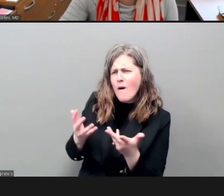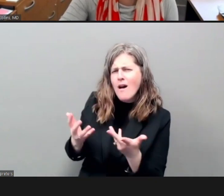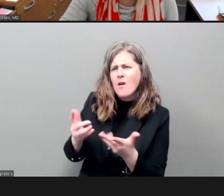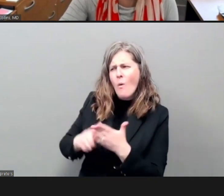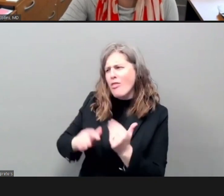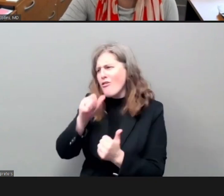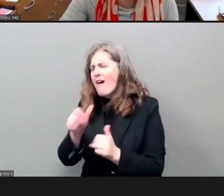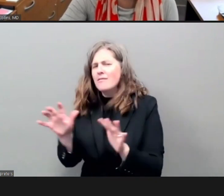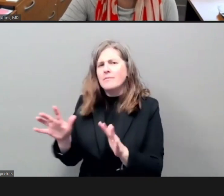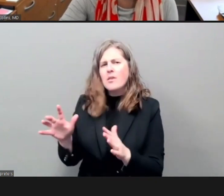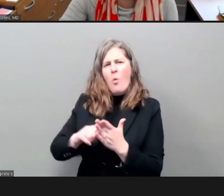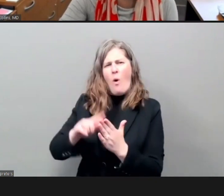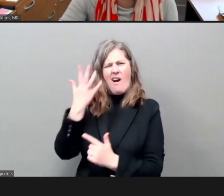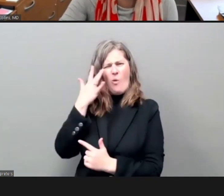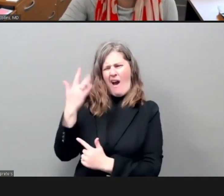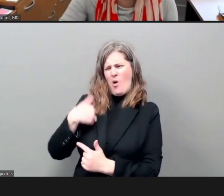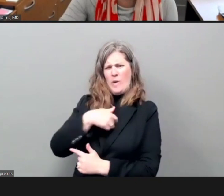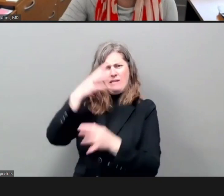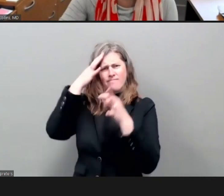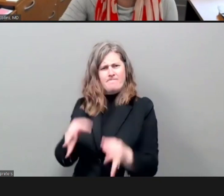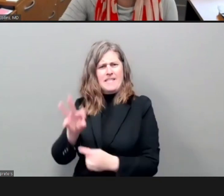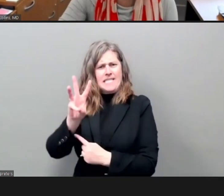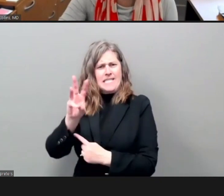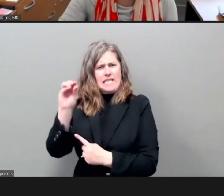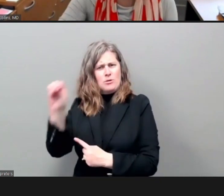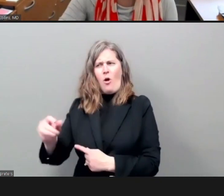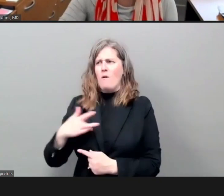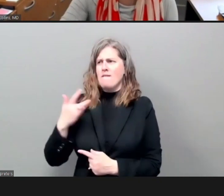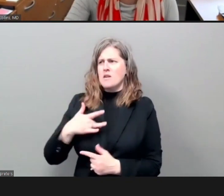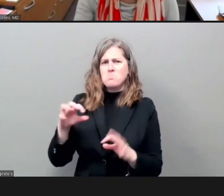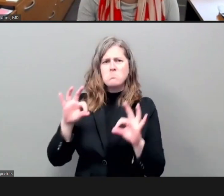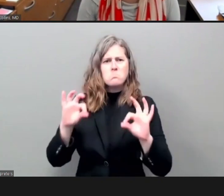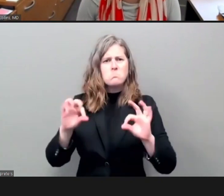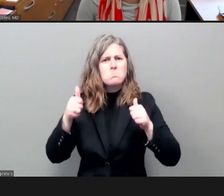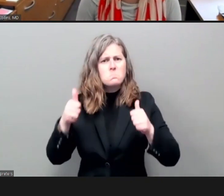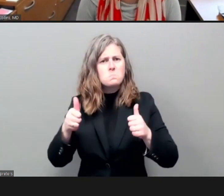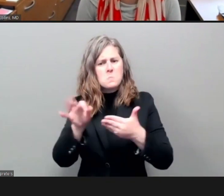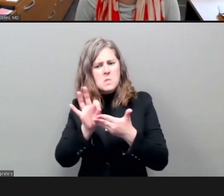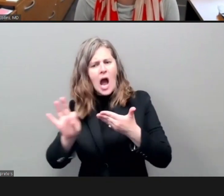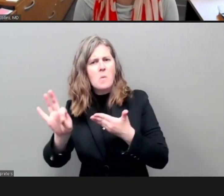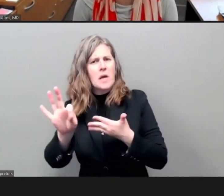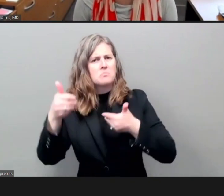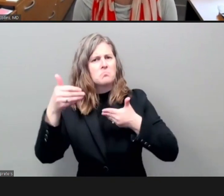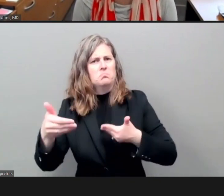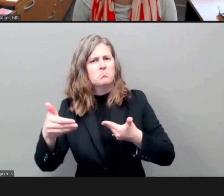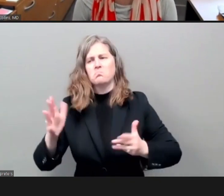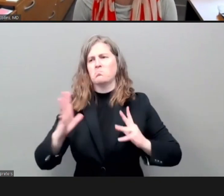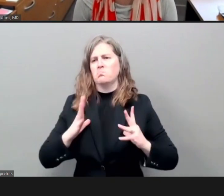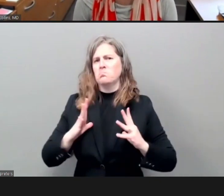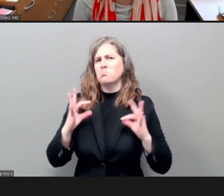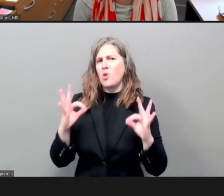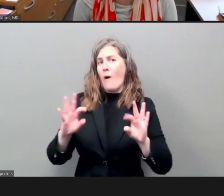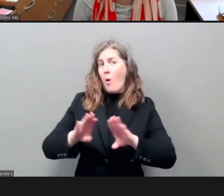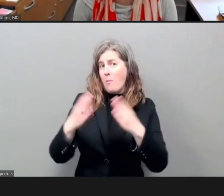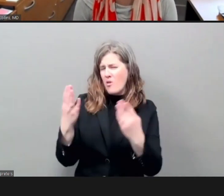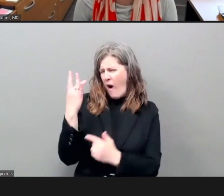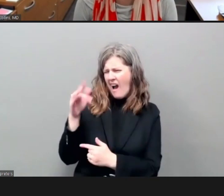aren't, and why 60% gives us the confidence in 9 weeks from today to be